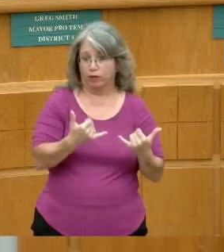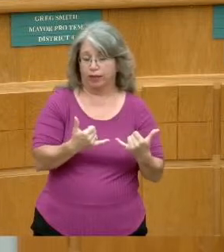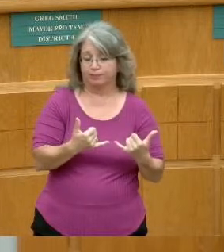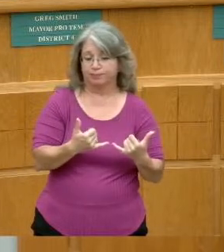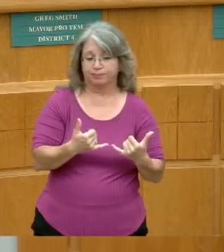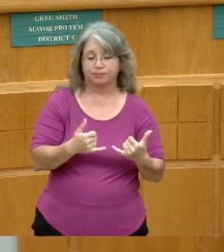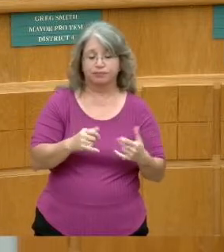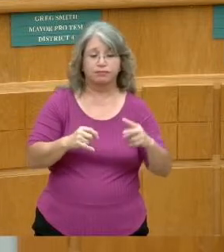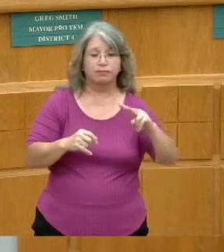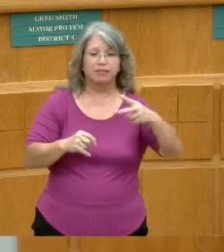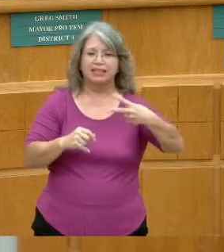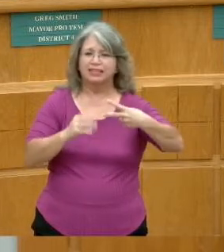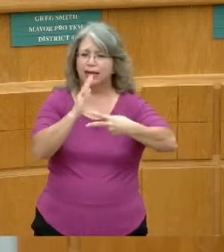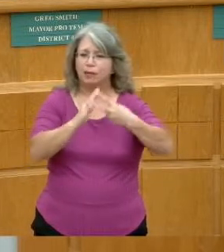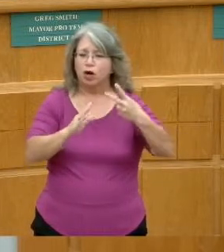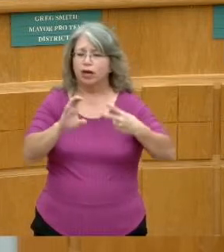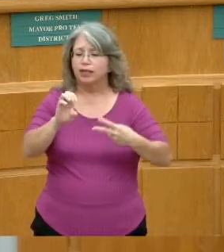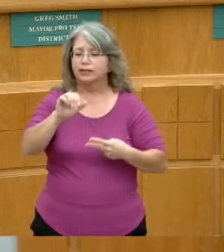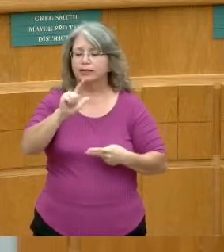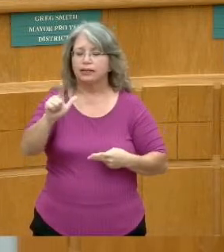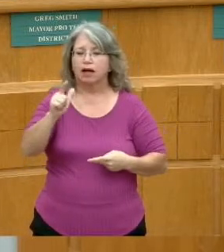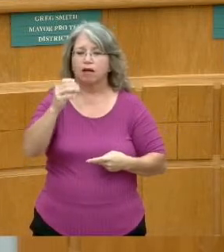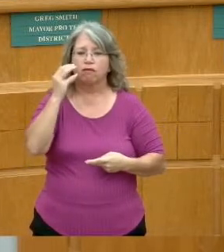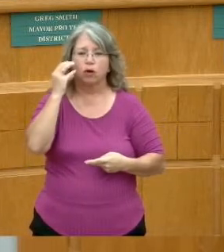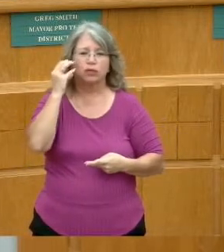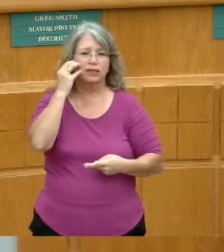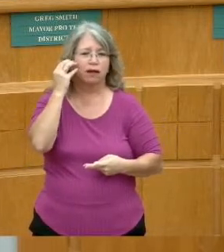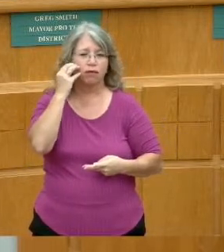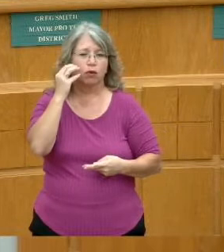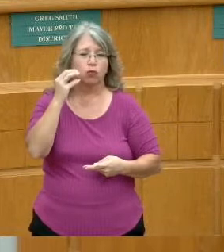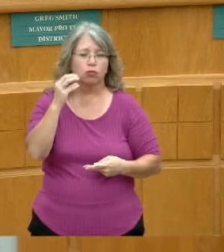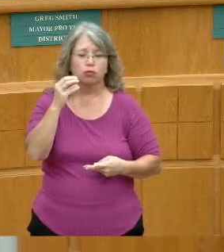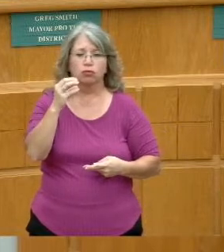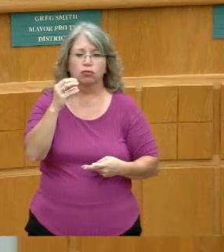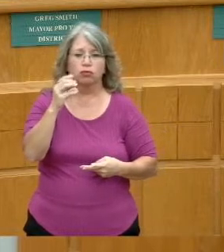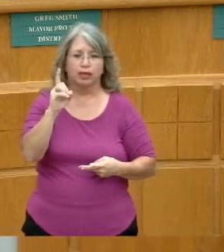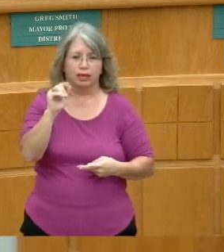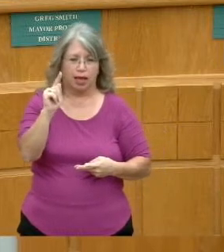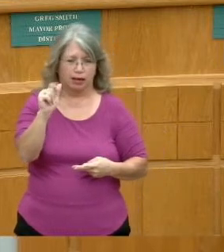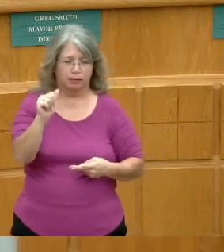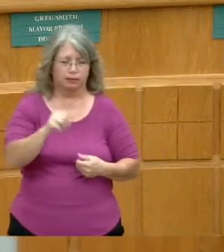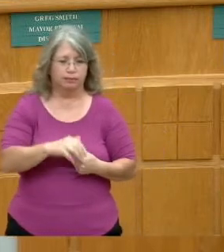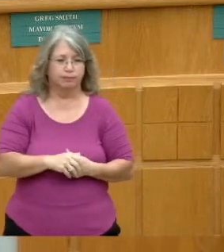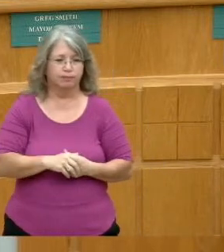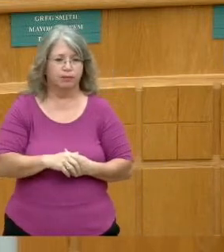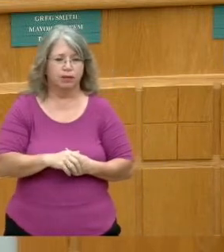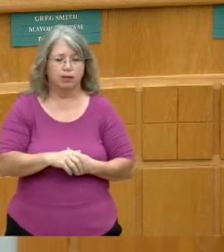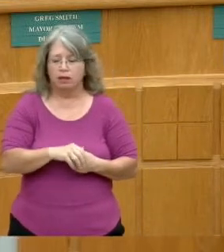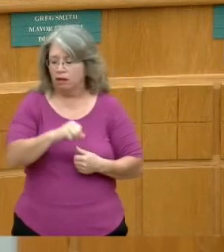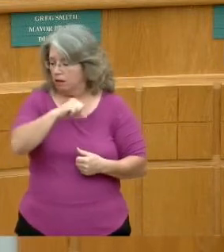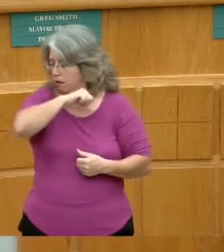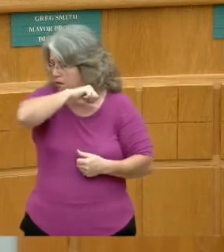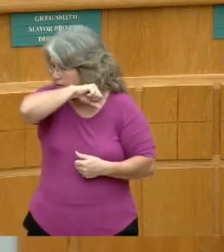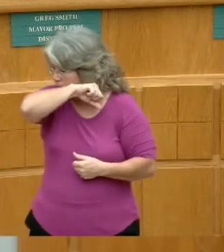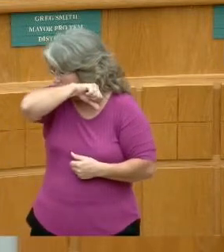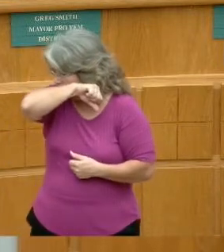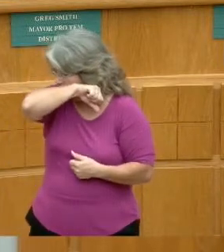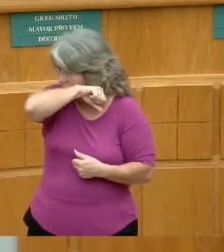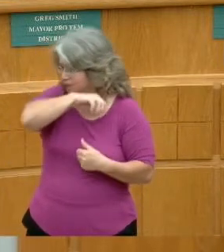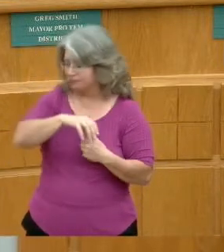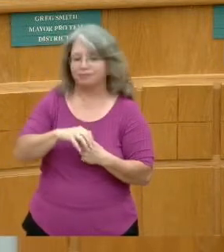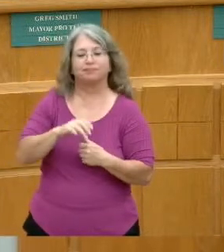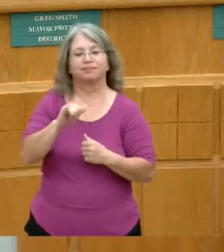phone data. And again, the importance of the cell phone data is it can give us an idea of behaviors, how well our intervention's working,